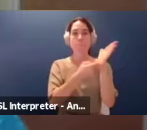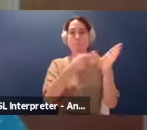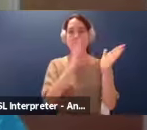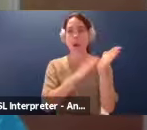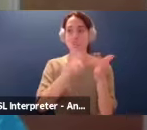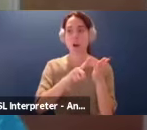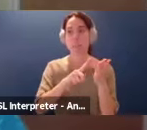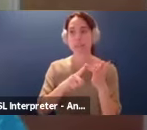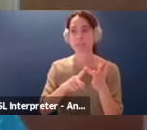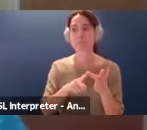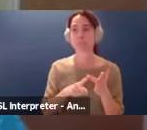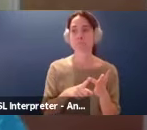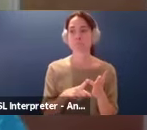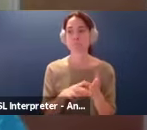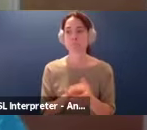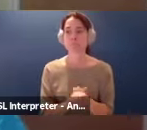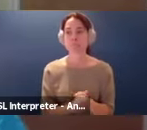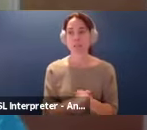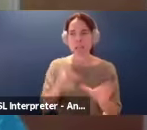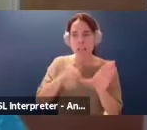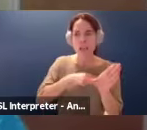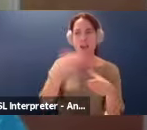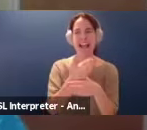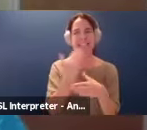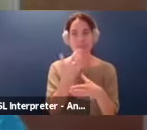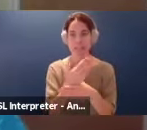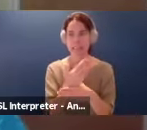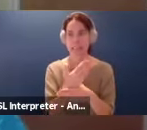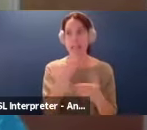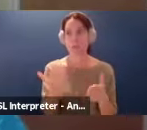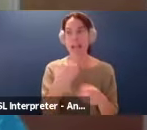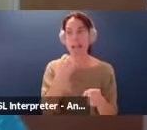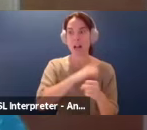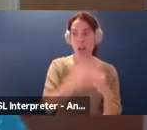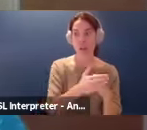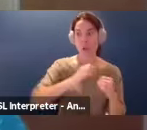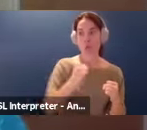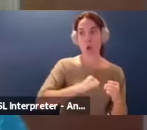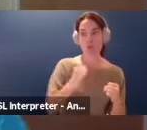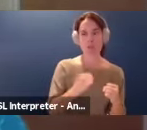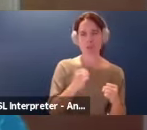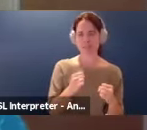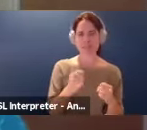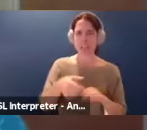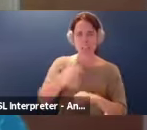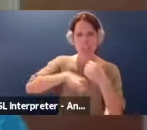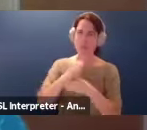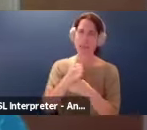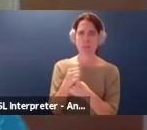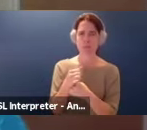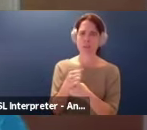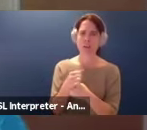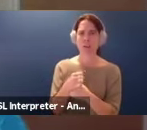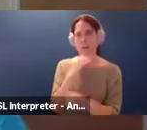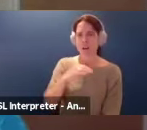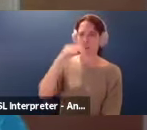parami began to practice buddhism with triratna then the fwbo in 1978